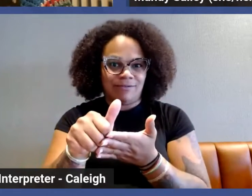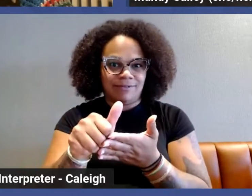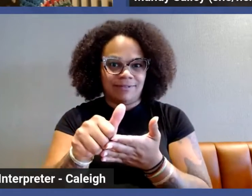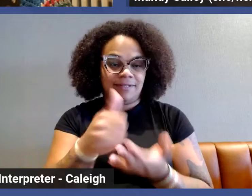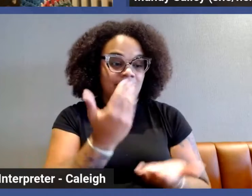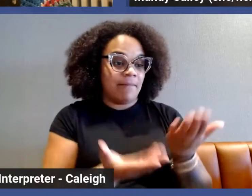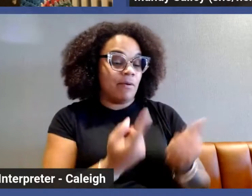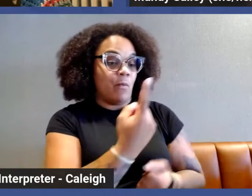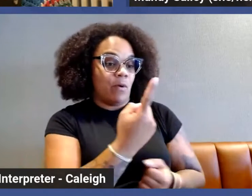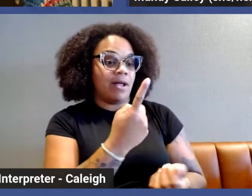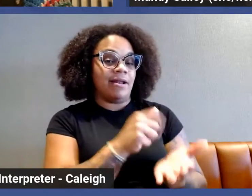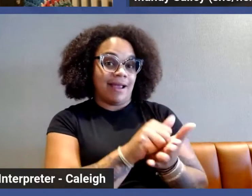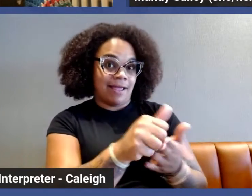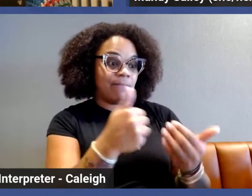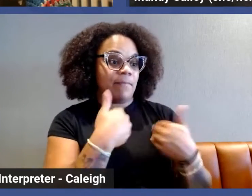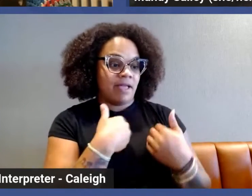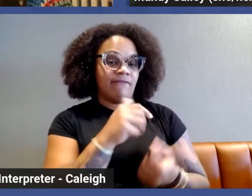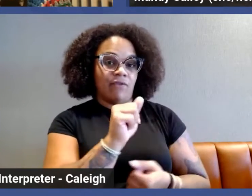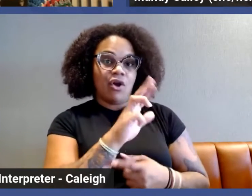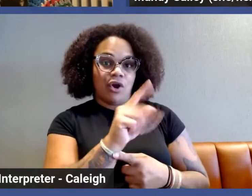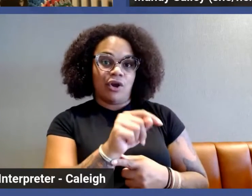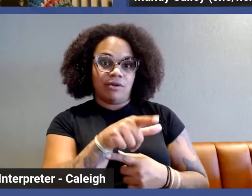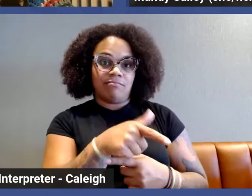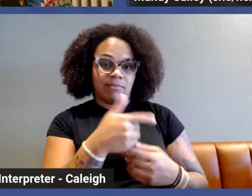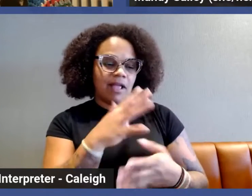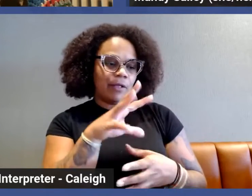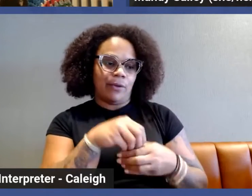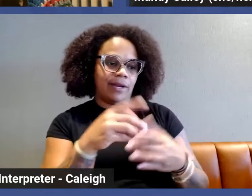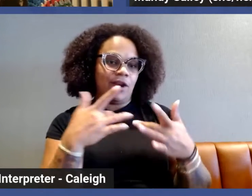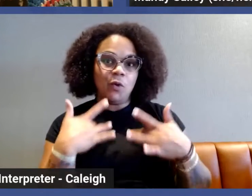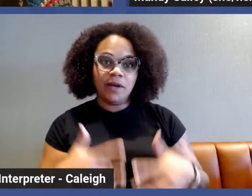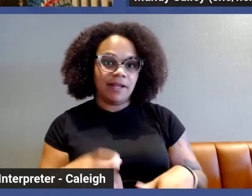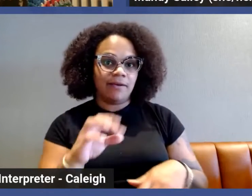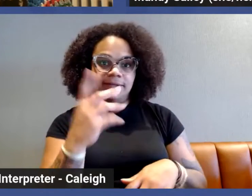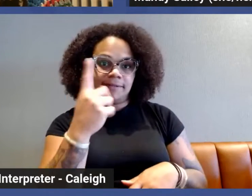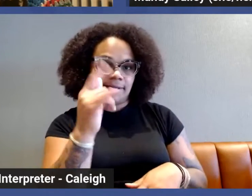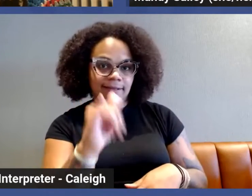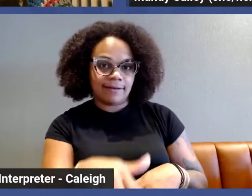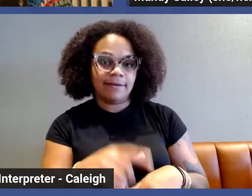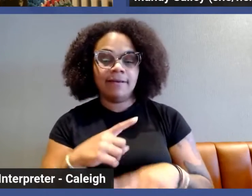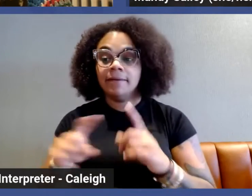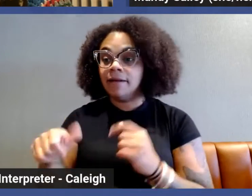had artwork that maybe contained nudity or something like that, but the